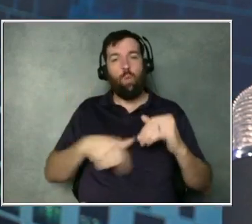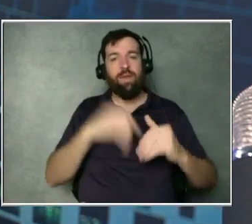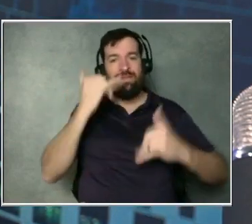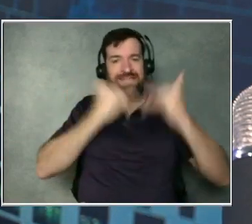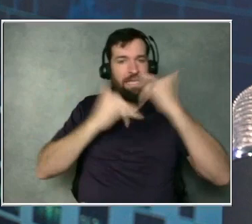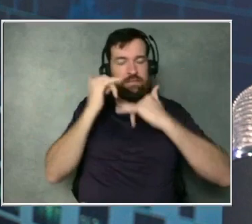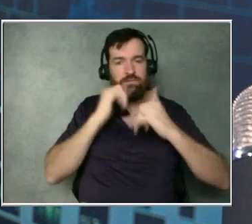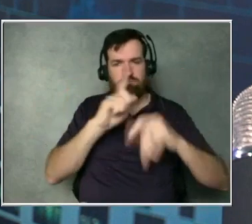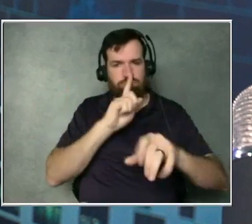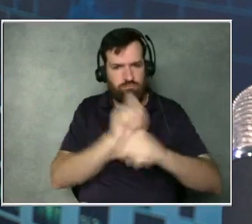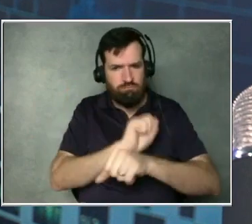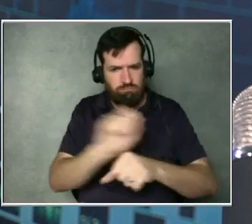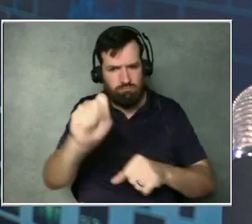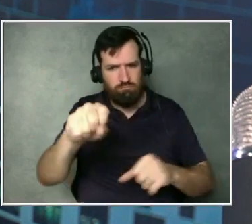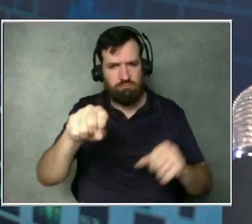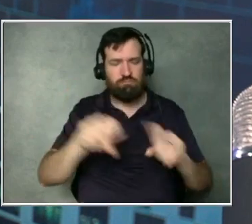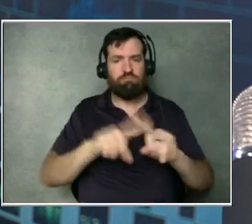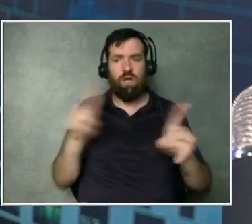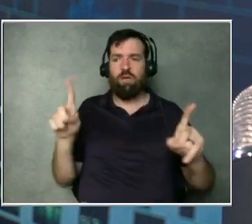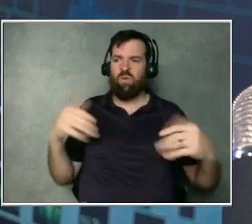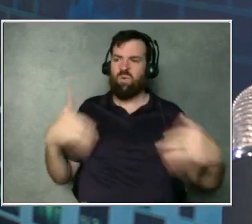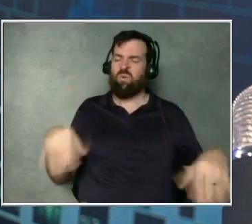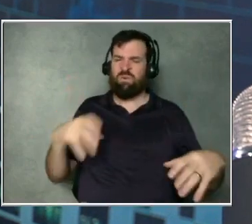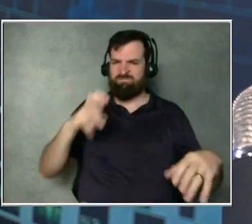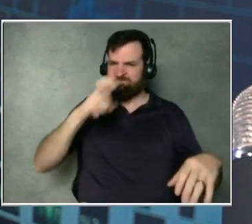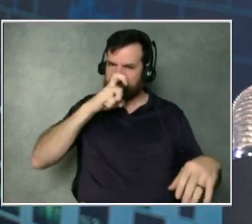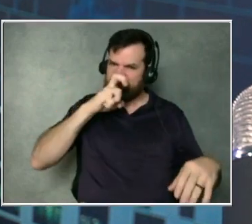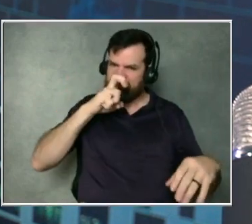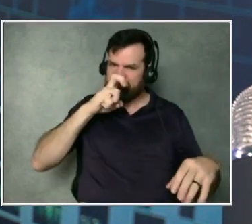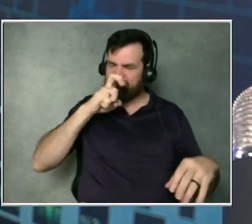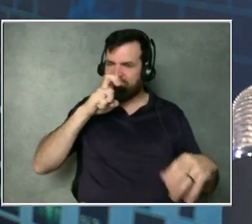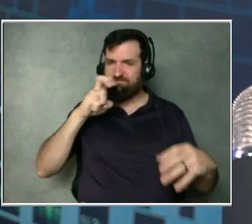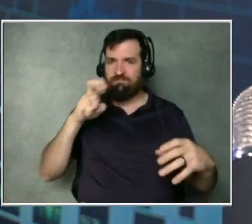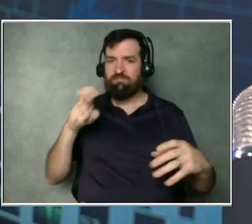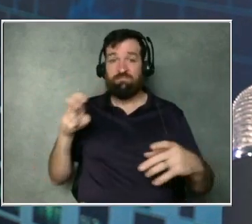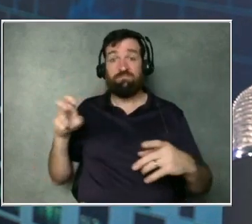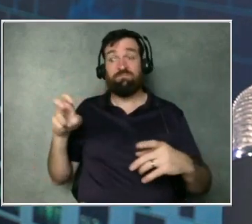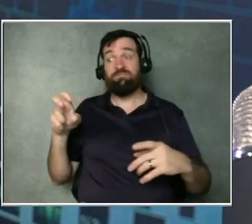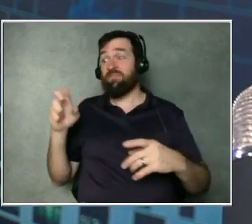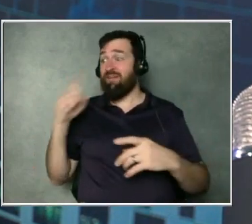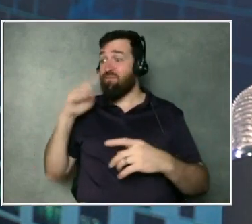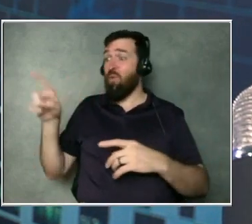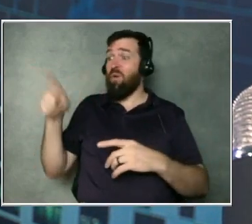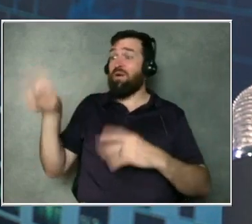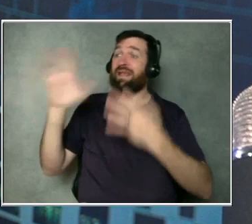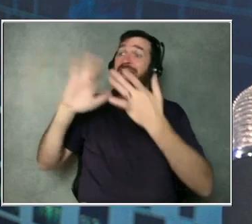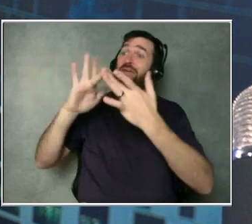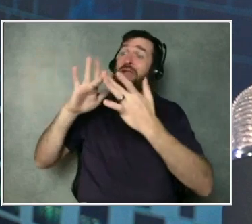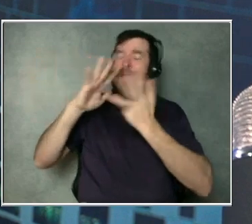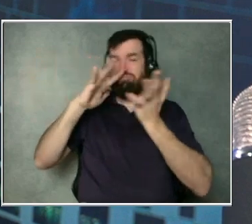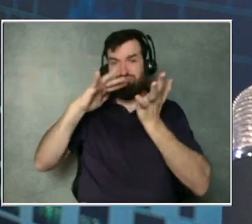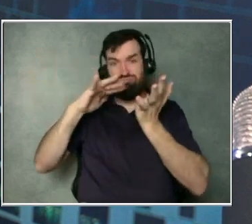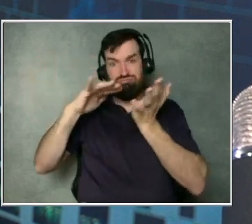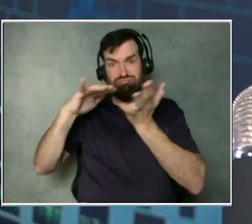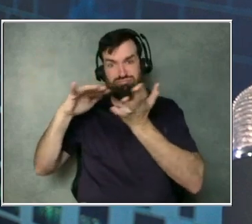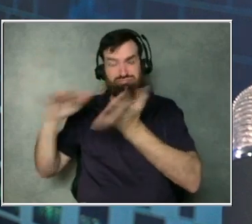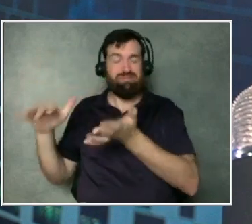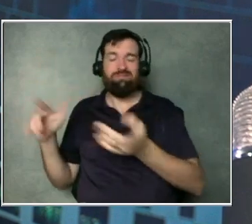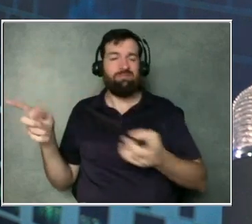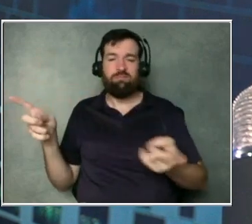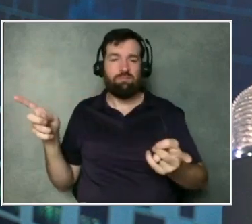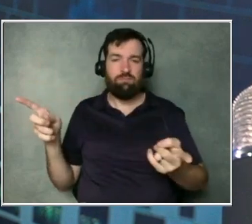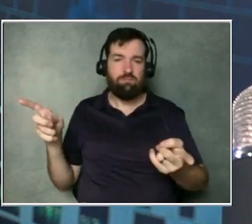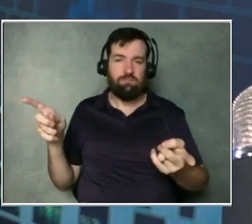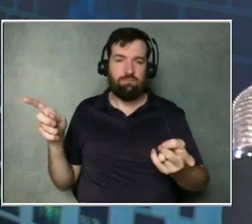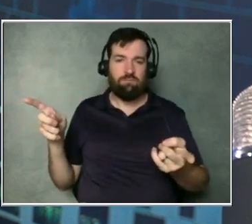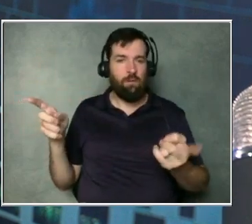there is a degree of rigor that is missing on a miss degree. People with majors in Internet Scientific Studies, there